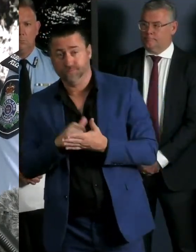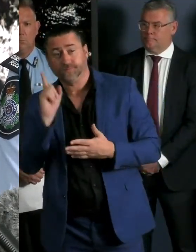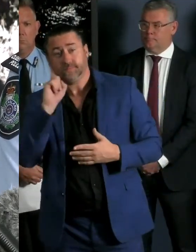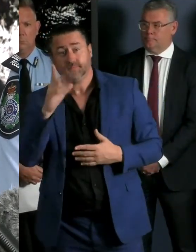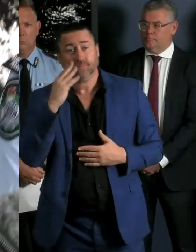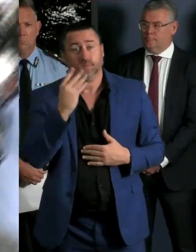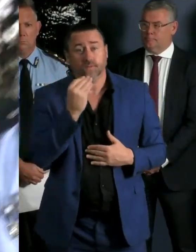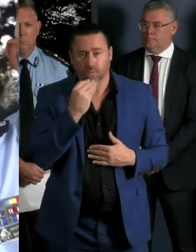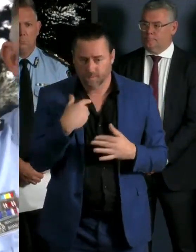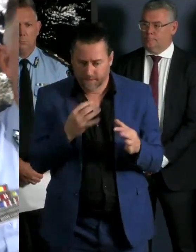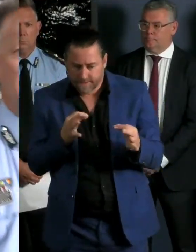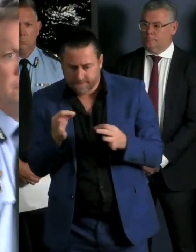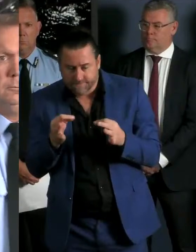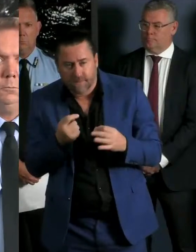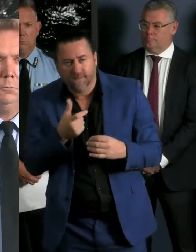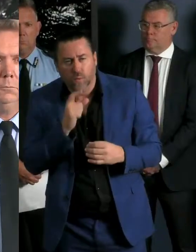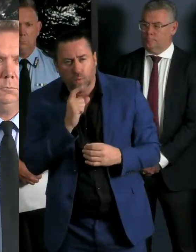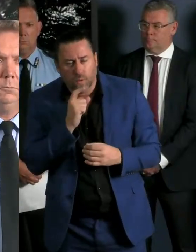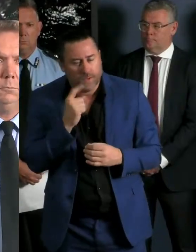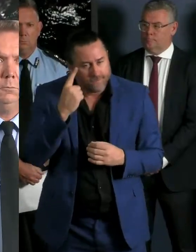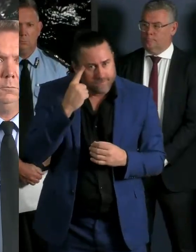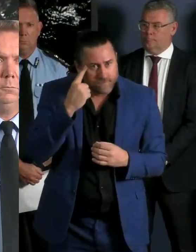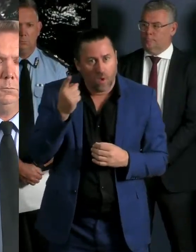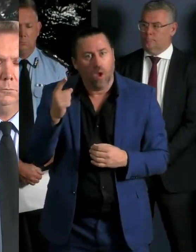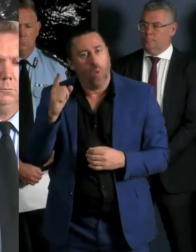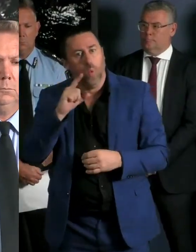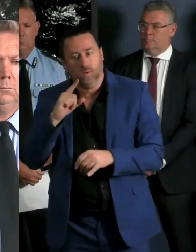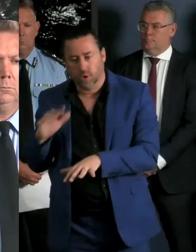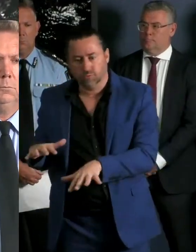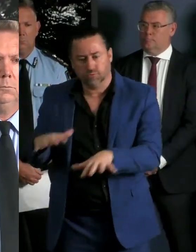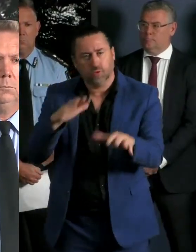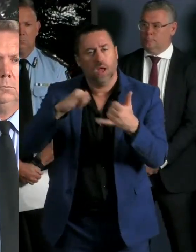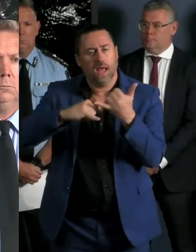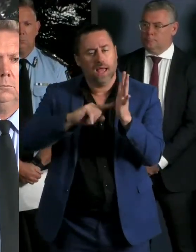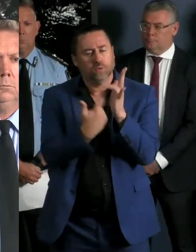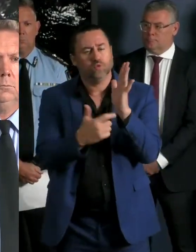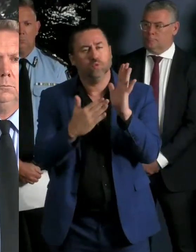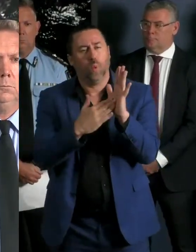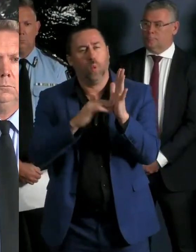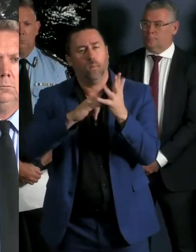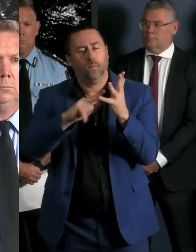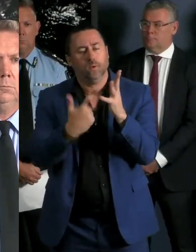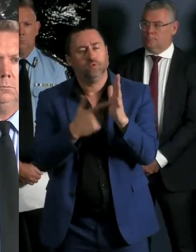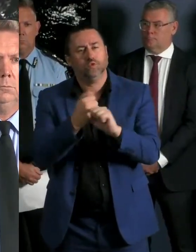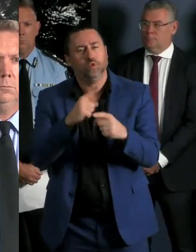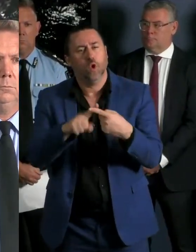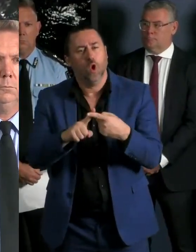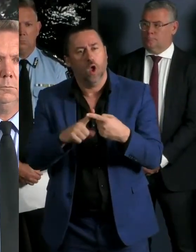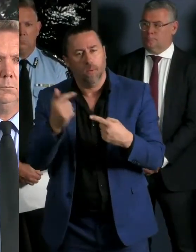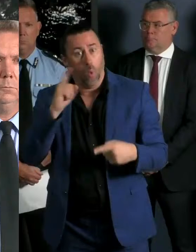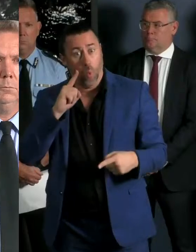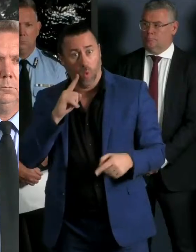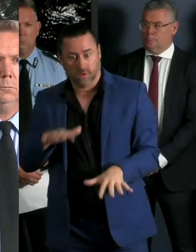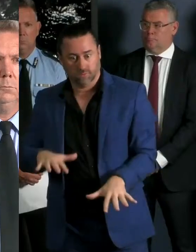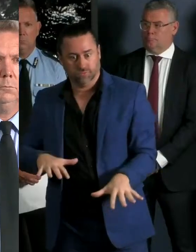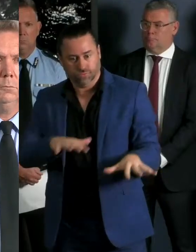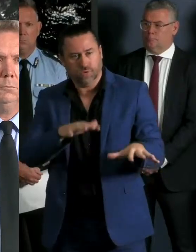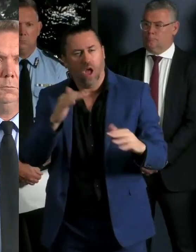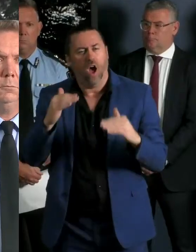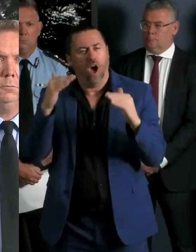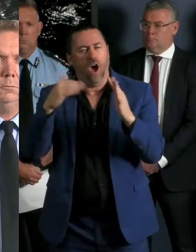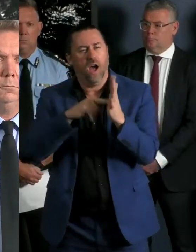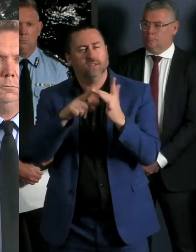we did forecast that due to the storm surge and the accompanying high tide that we would start to